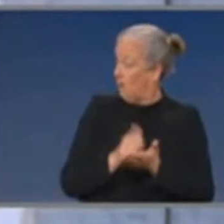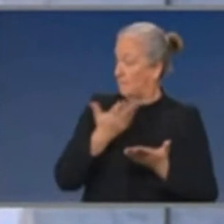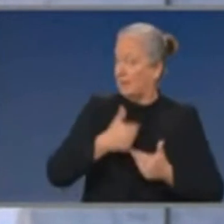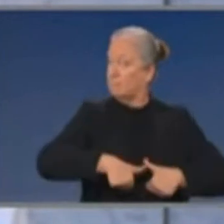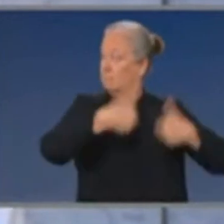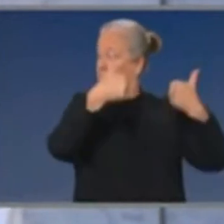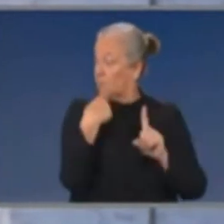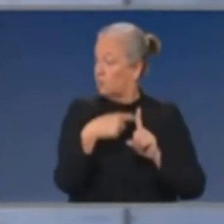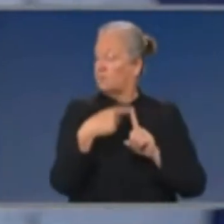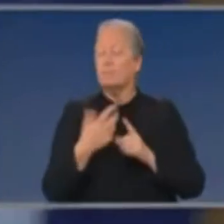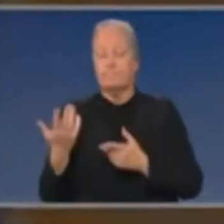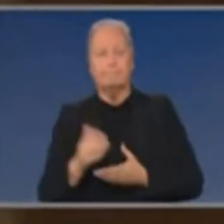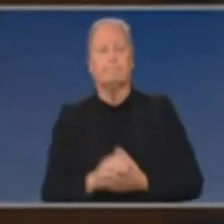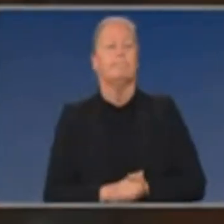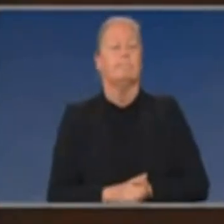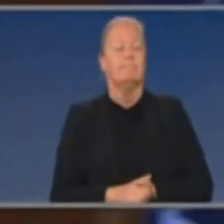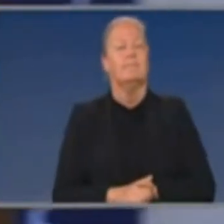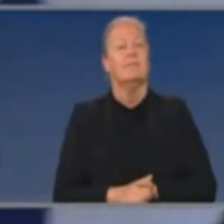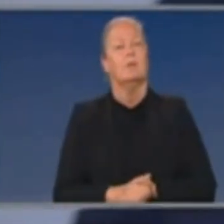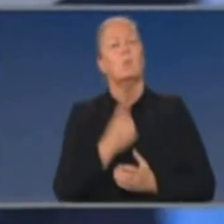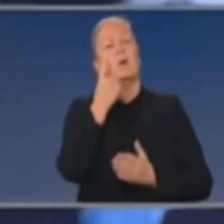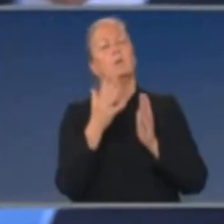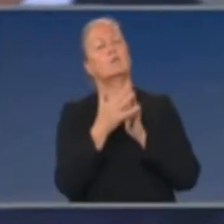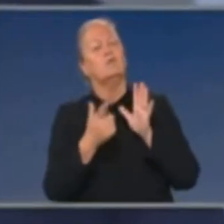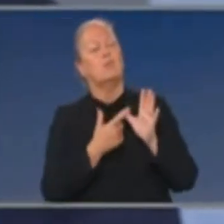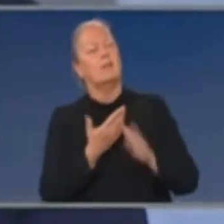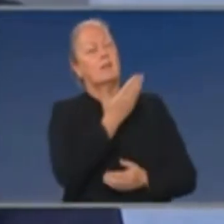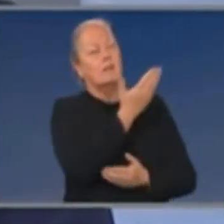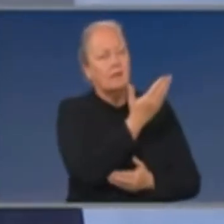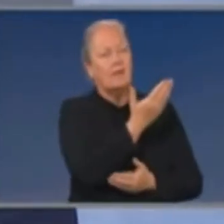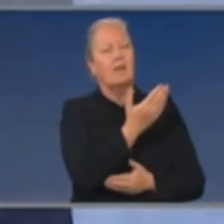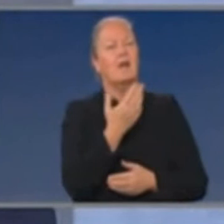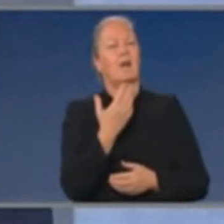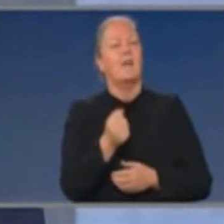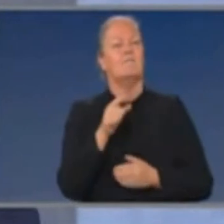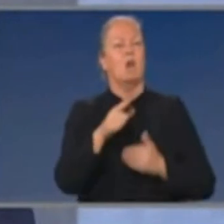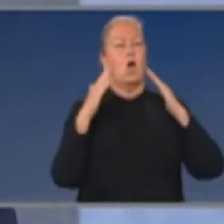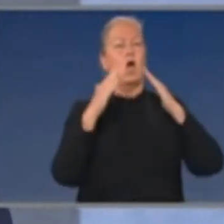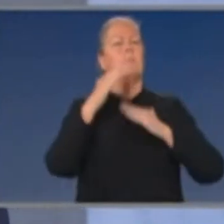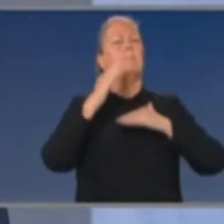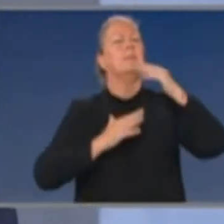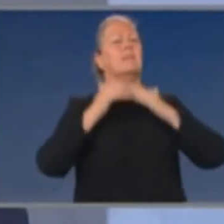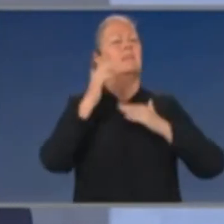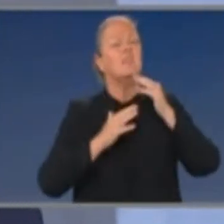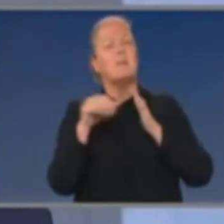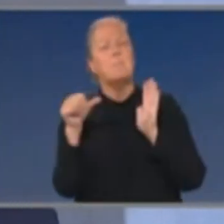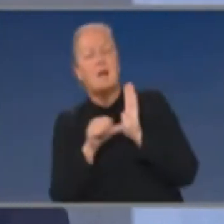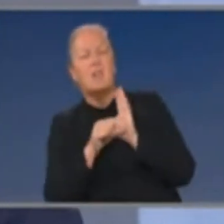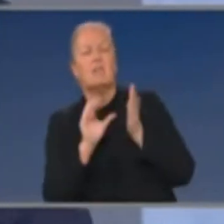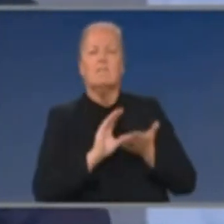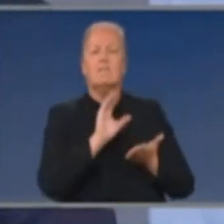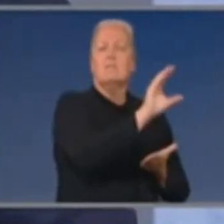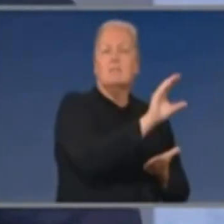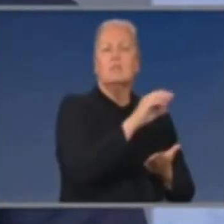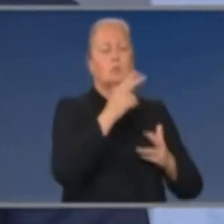forward projects. Well, the Home Builder program, for example, Western Australia was the first out of the blocks in backing up that program, and the Western Australian